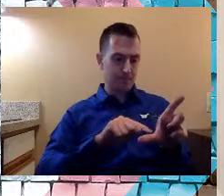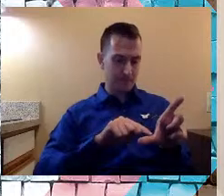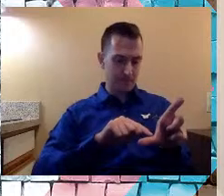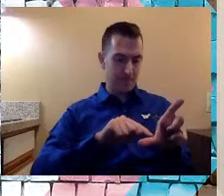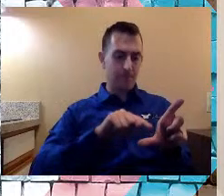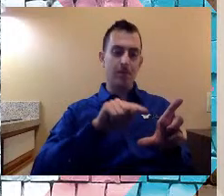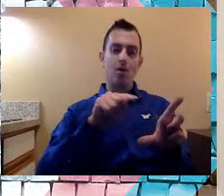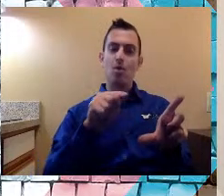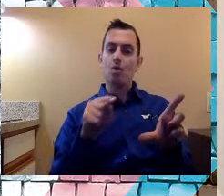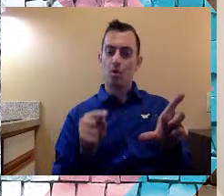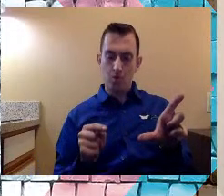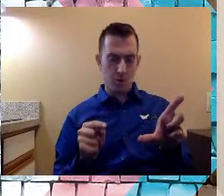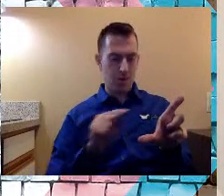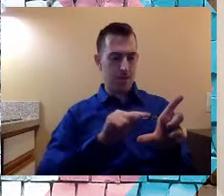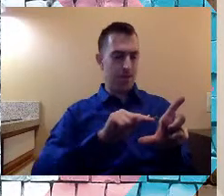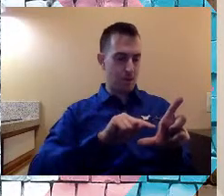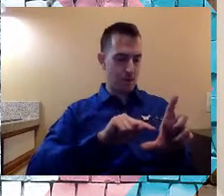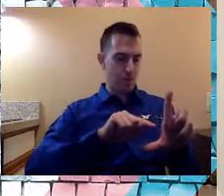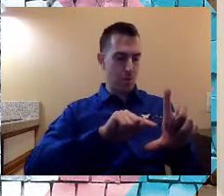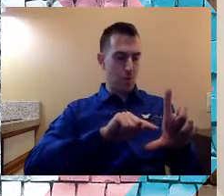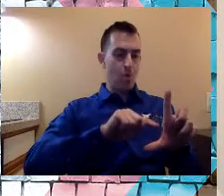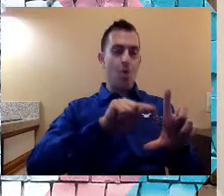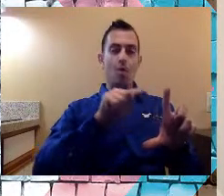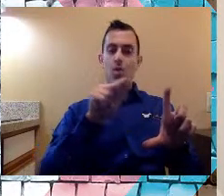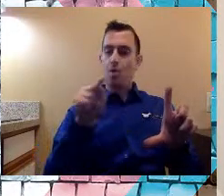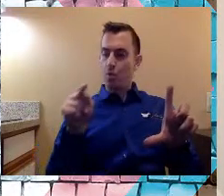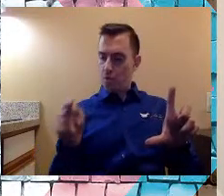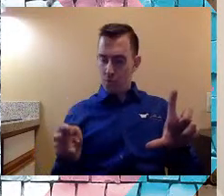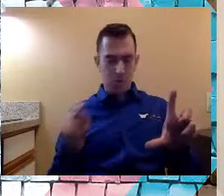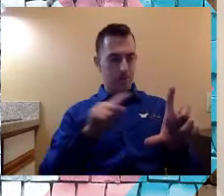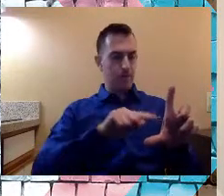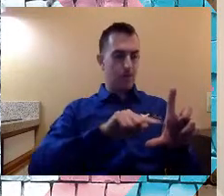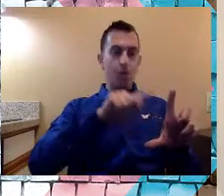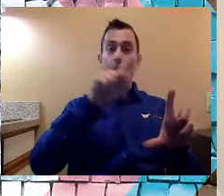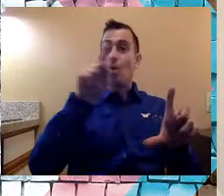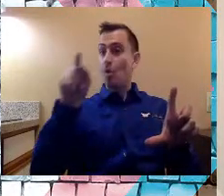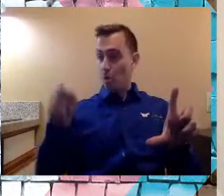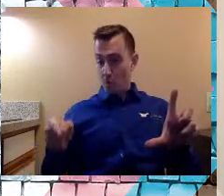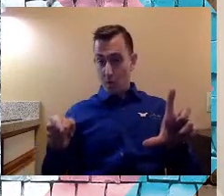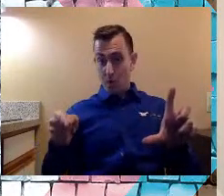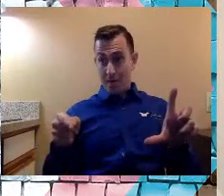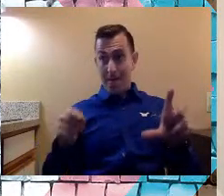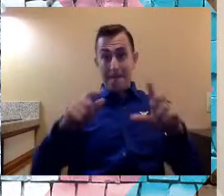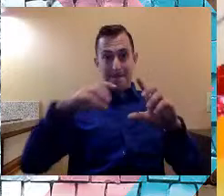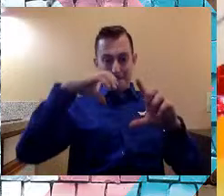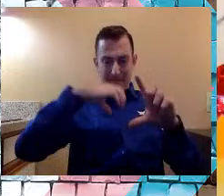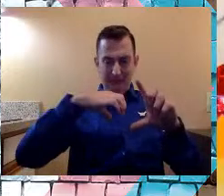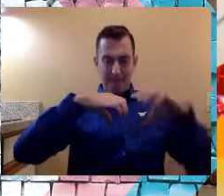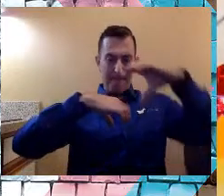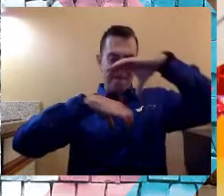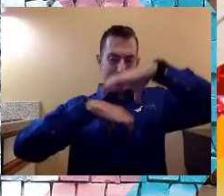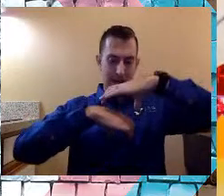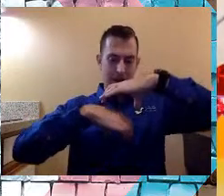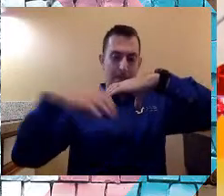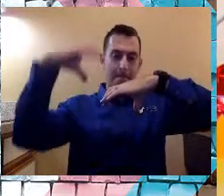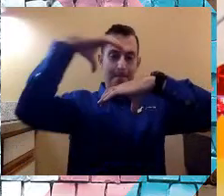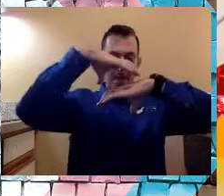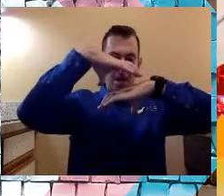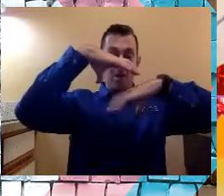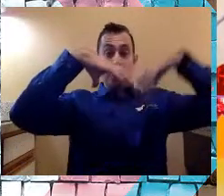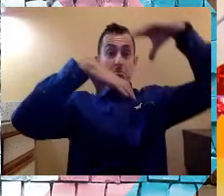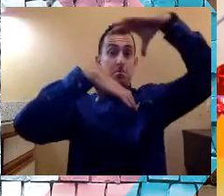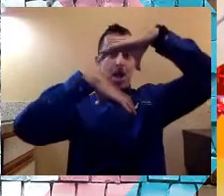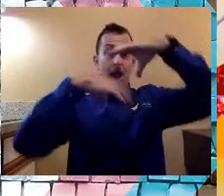around that, and then the next one around that. So it gets a little bit bigger. Let me show you. So, and we're going to make